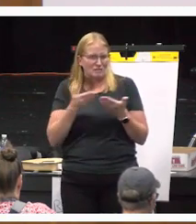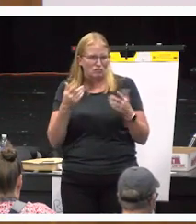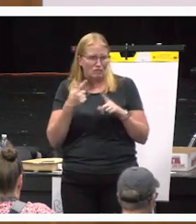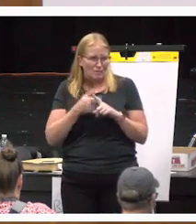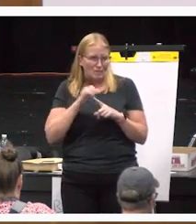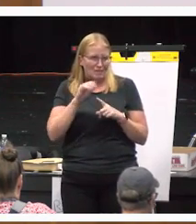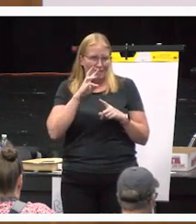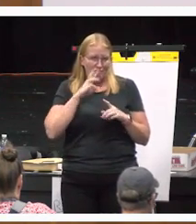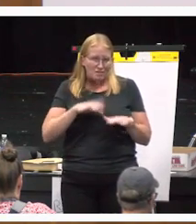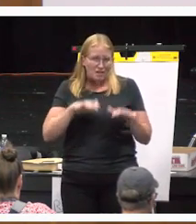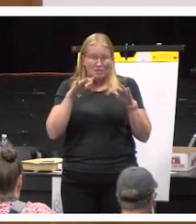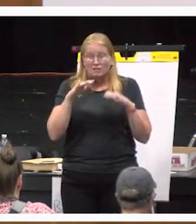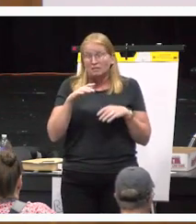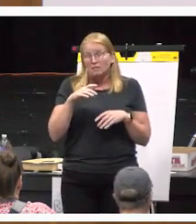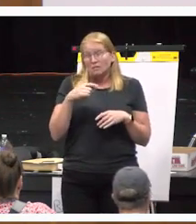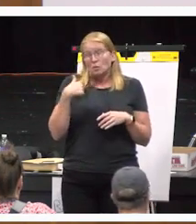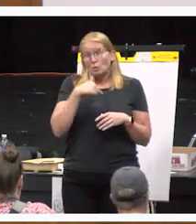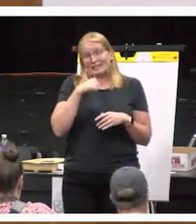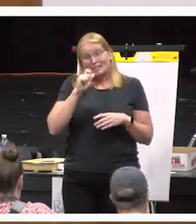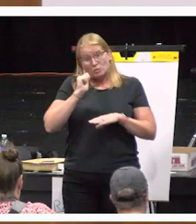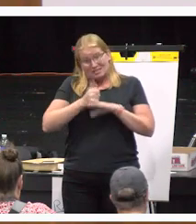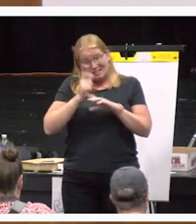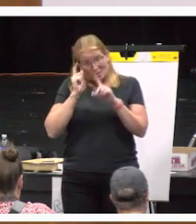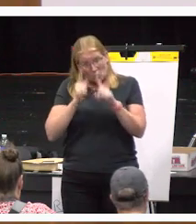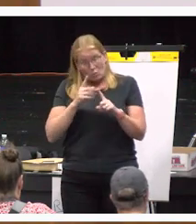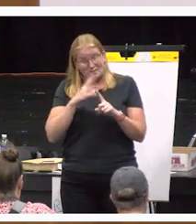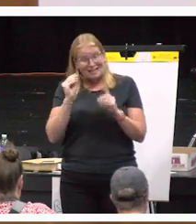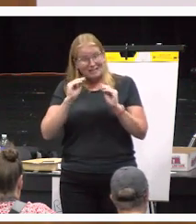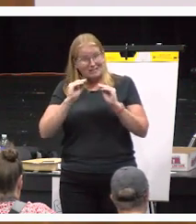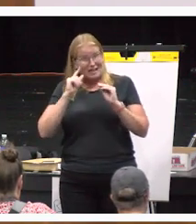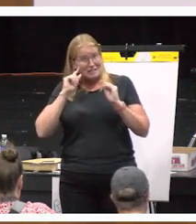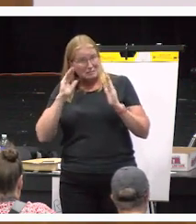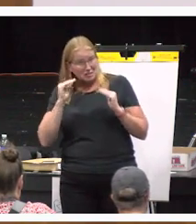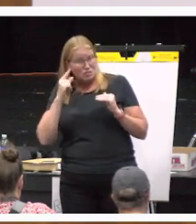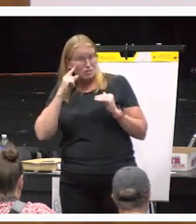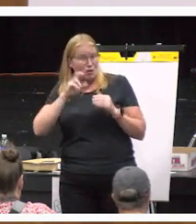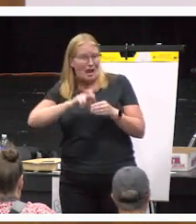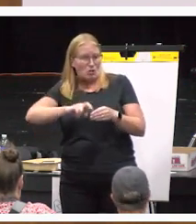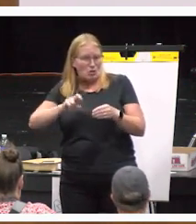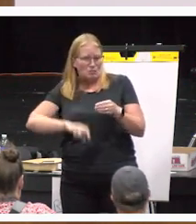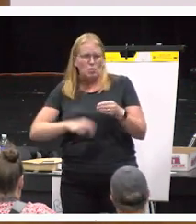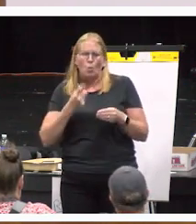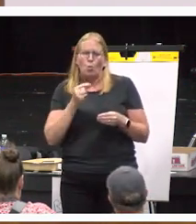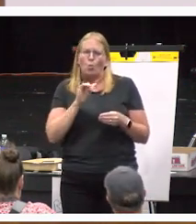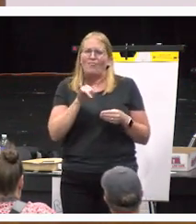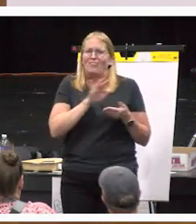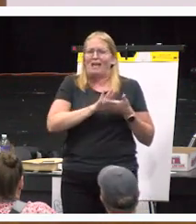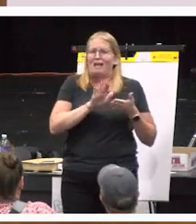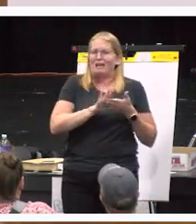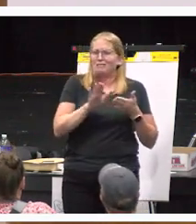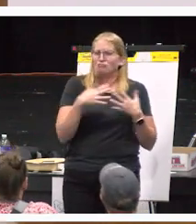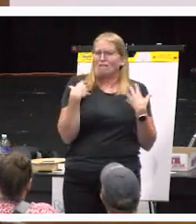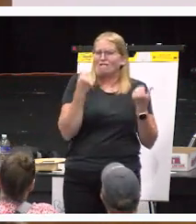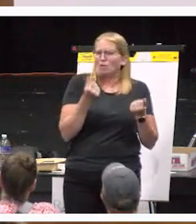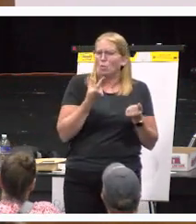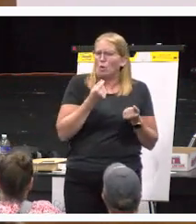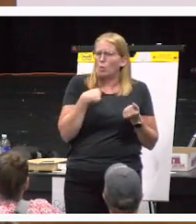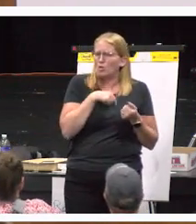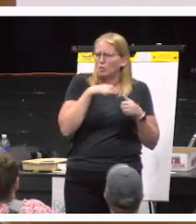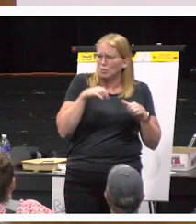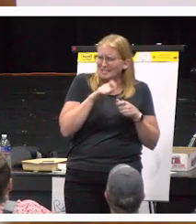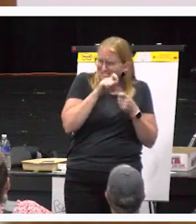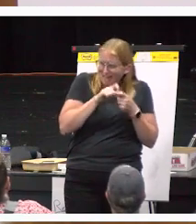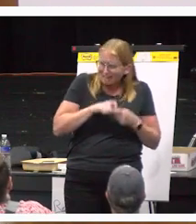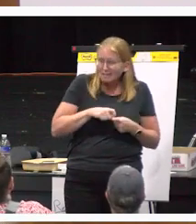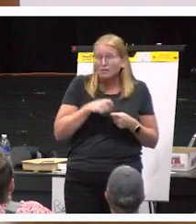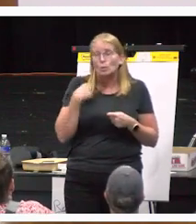long term, the city should set clear goals and expectations for outcomes of what remediation work is done. Working collaboratively